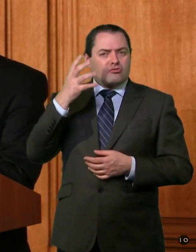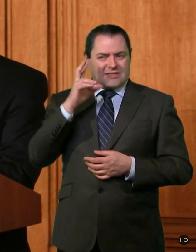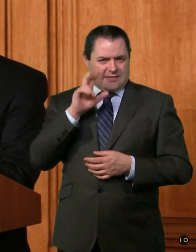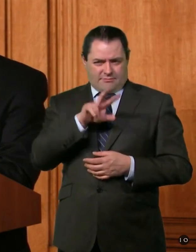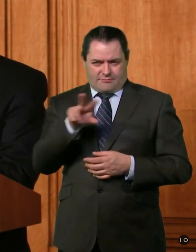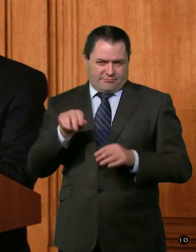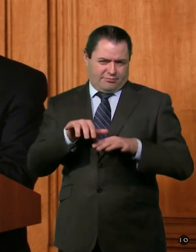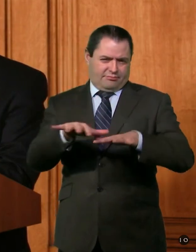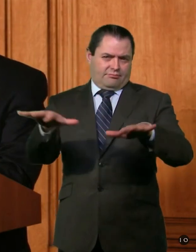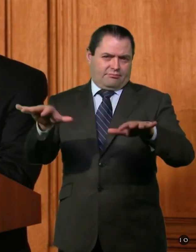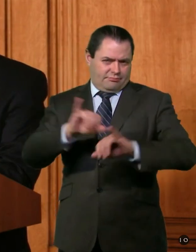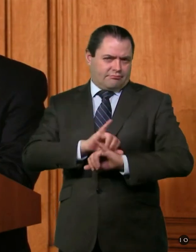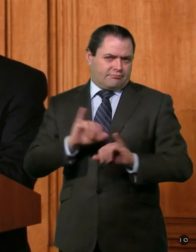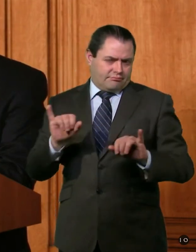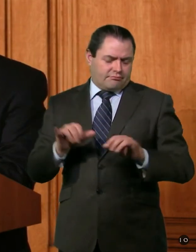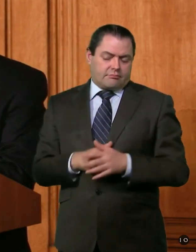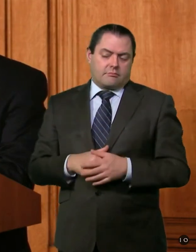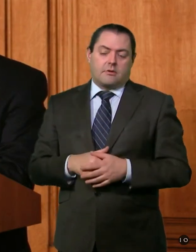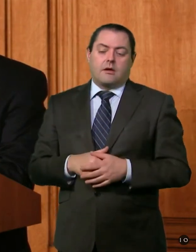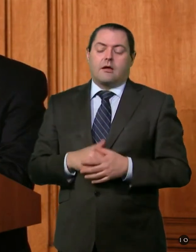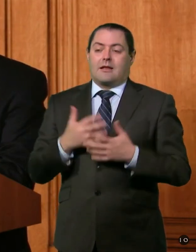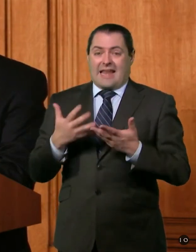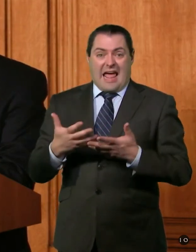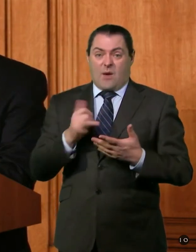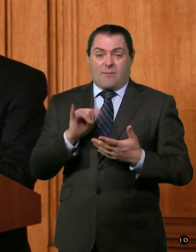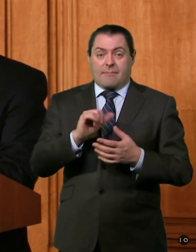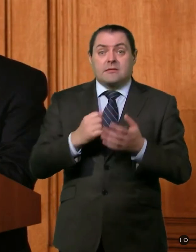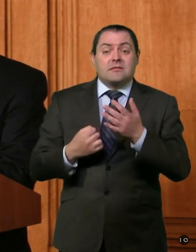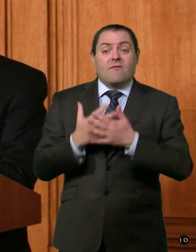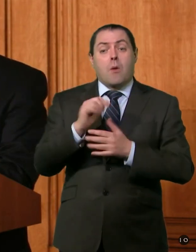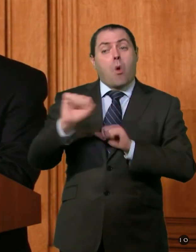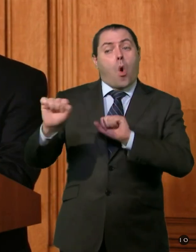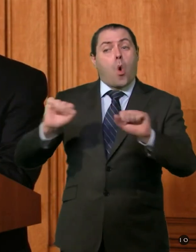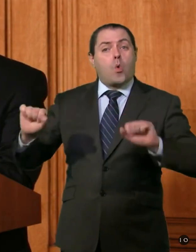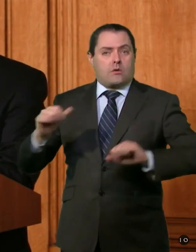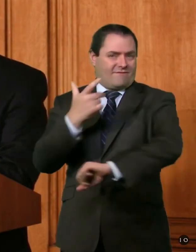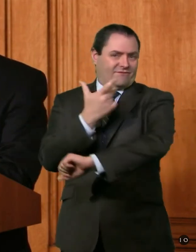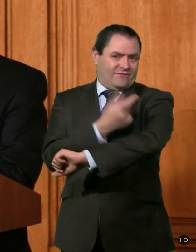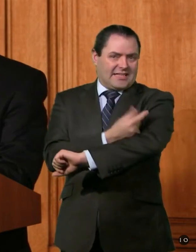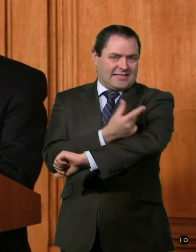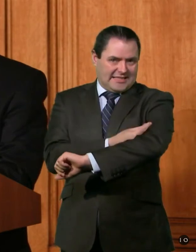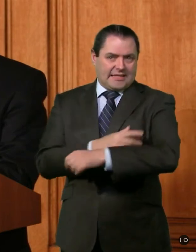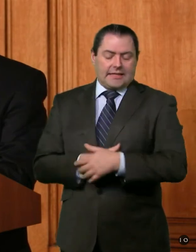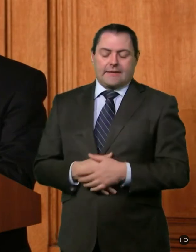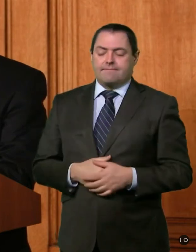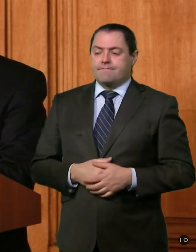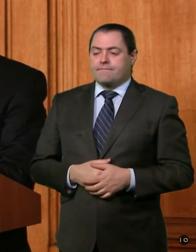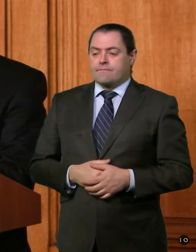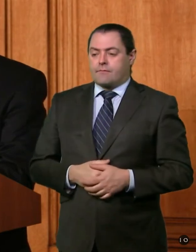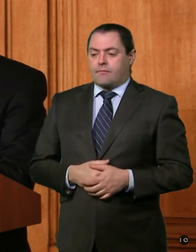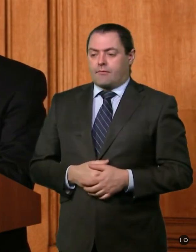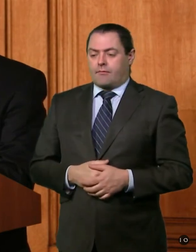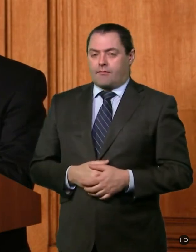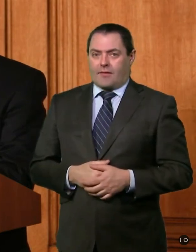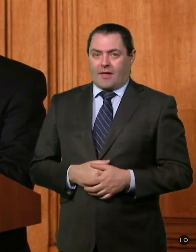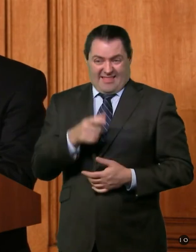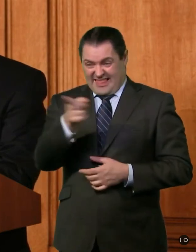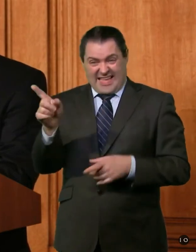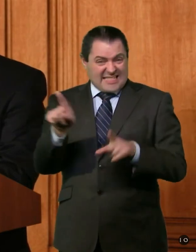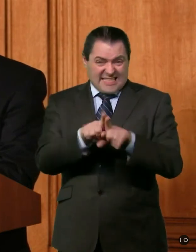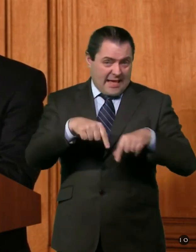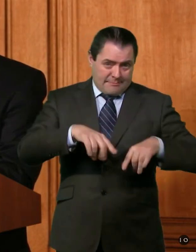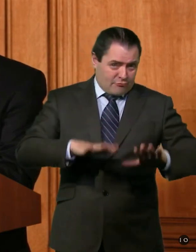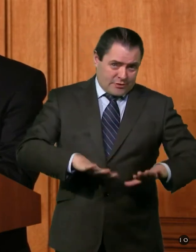access to vaccines will actually be as keen as we are to understand the impact